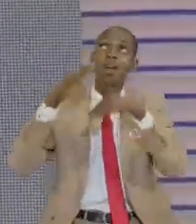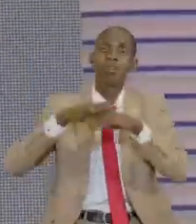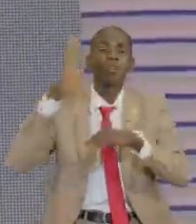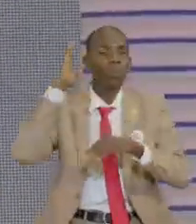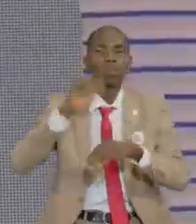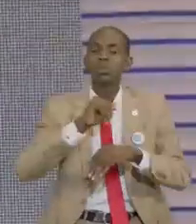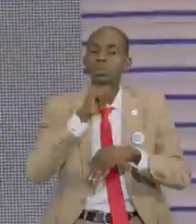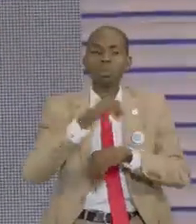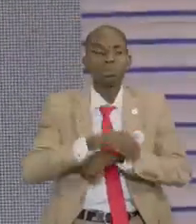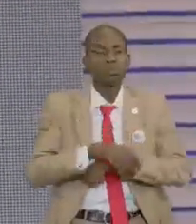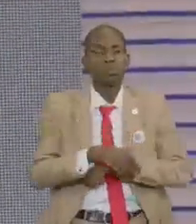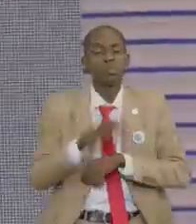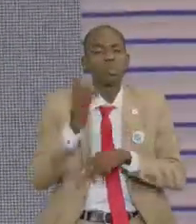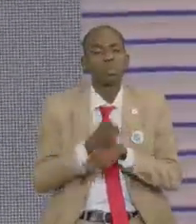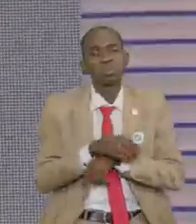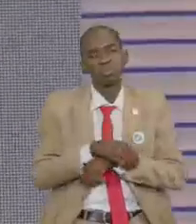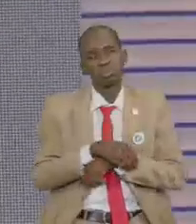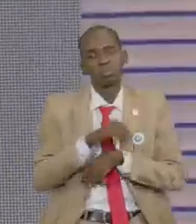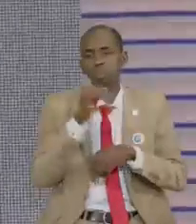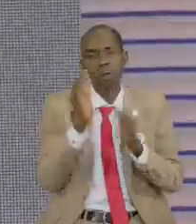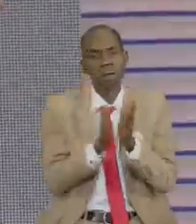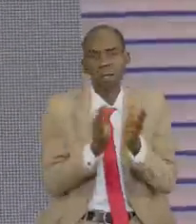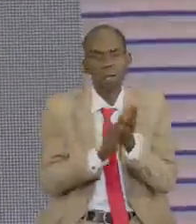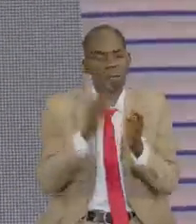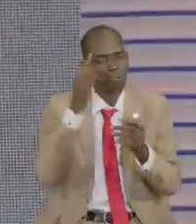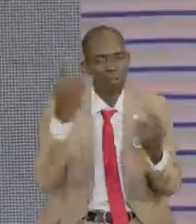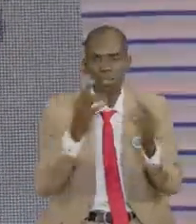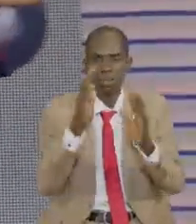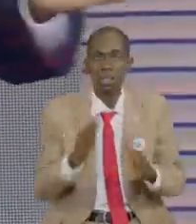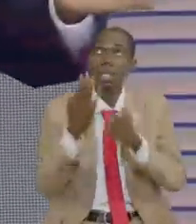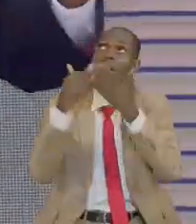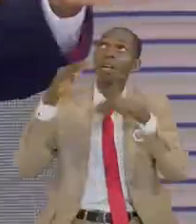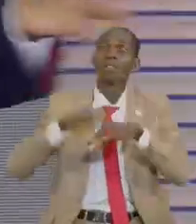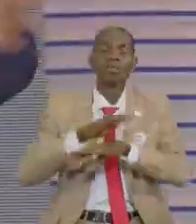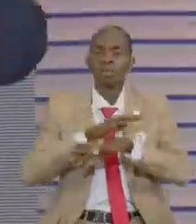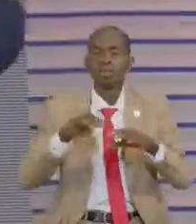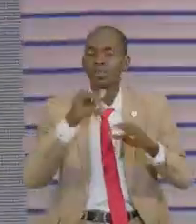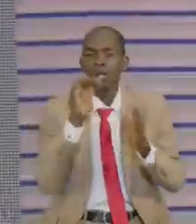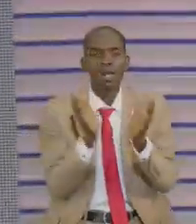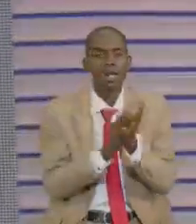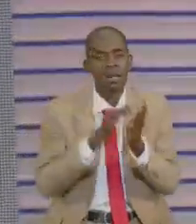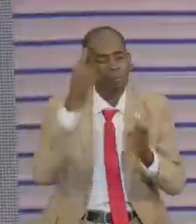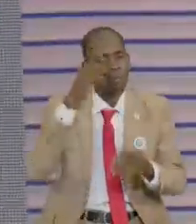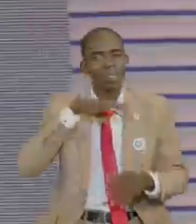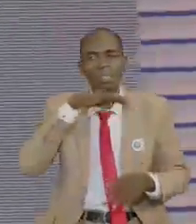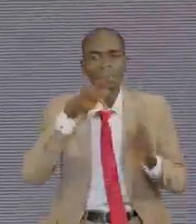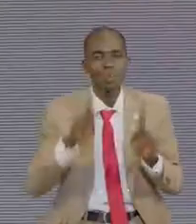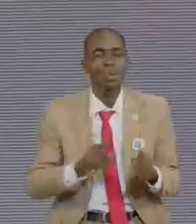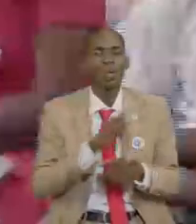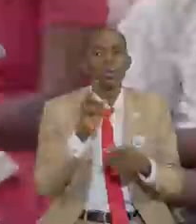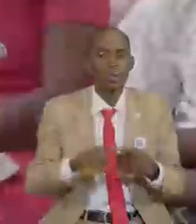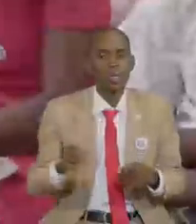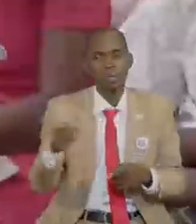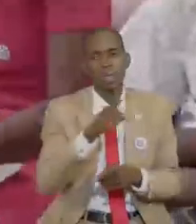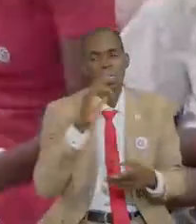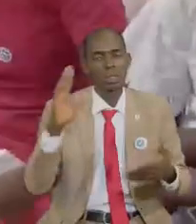a sinner. Heaven does not clap for a defiled person. When he's singing, when he's serving, when he's preaching, when